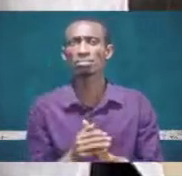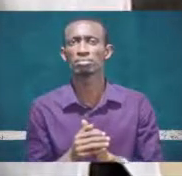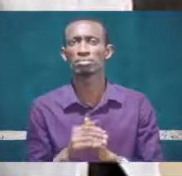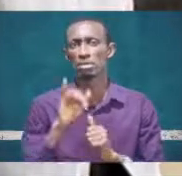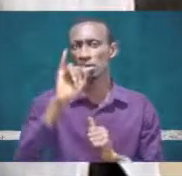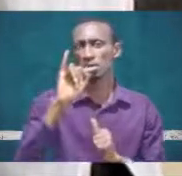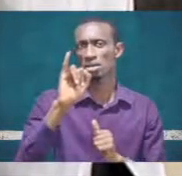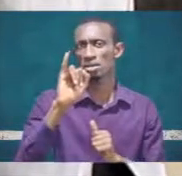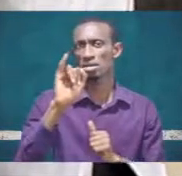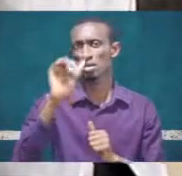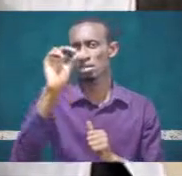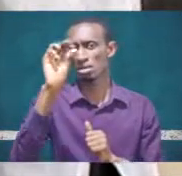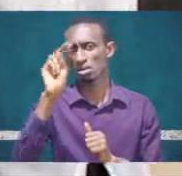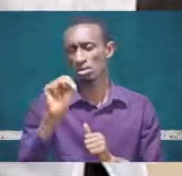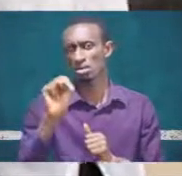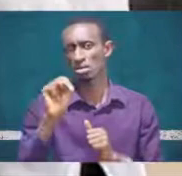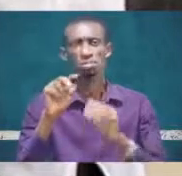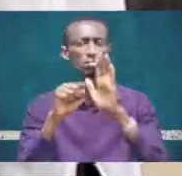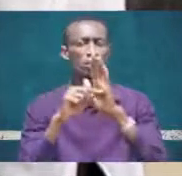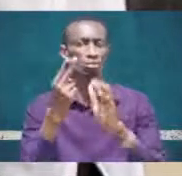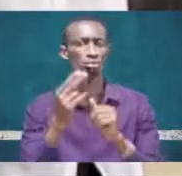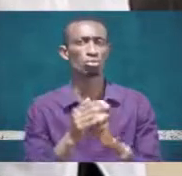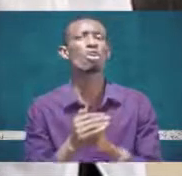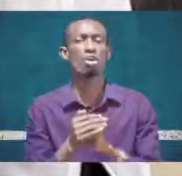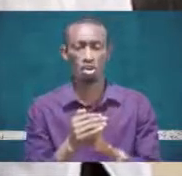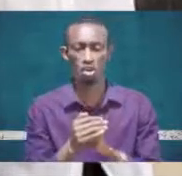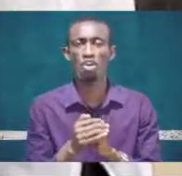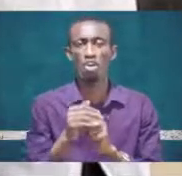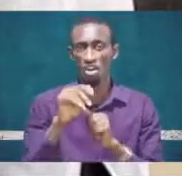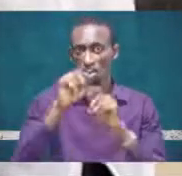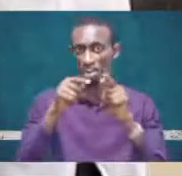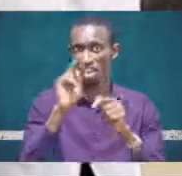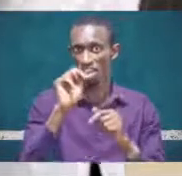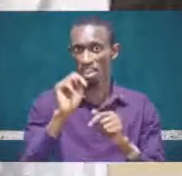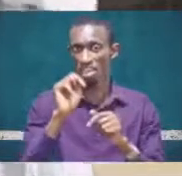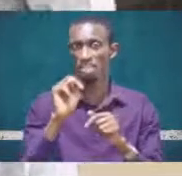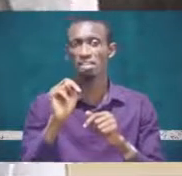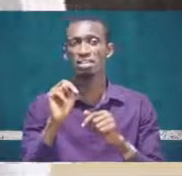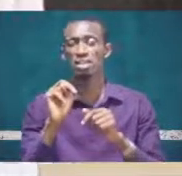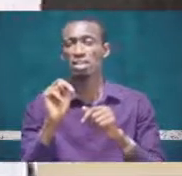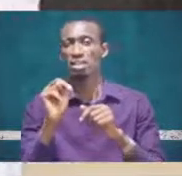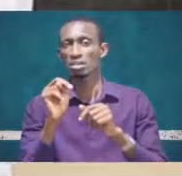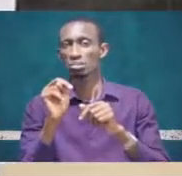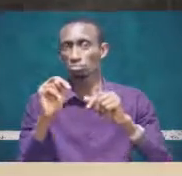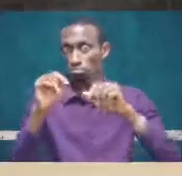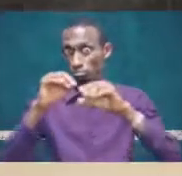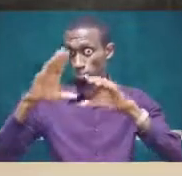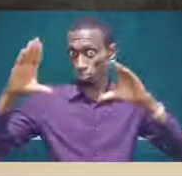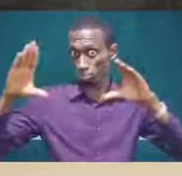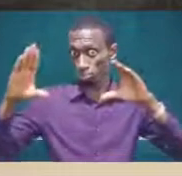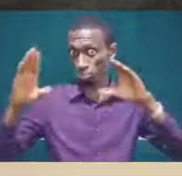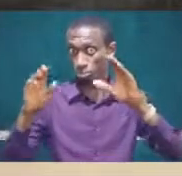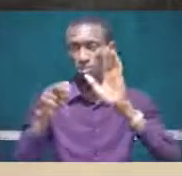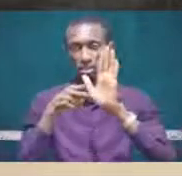I power n minus 2. Of course, n is greater than or equal to 2. Also, if you